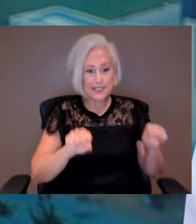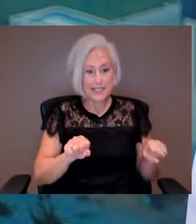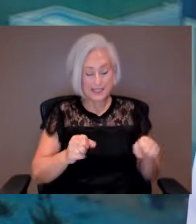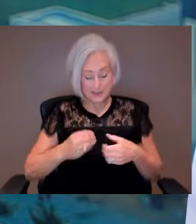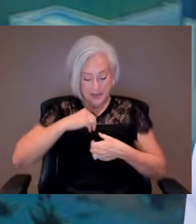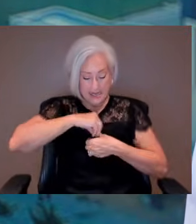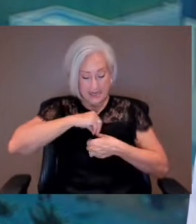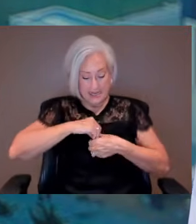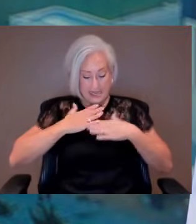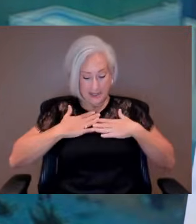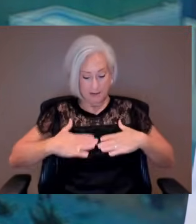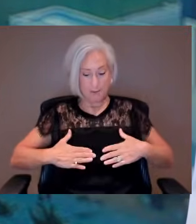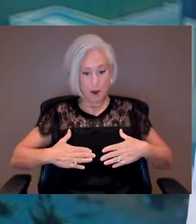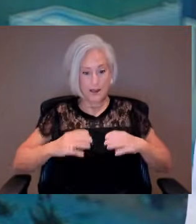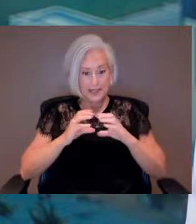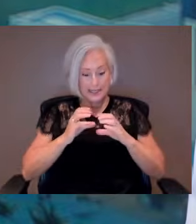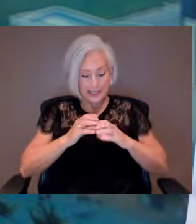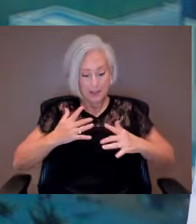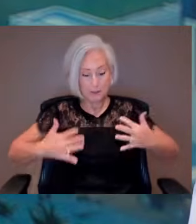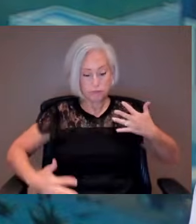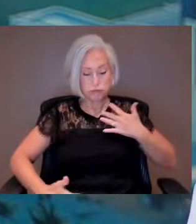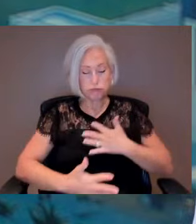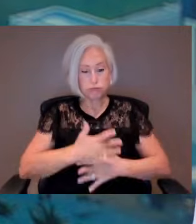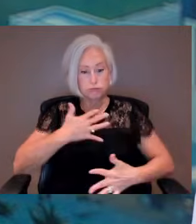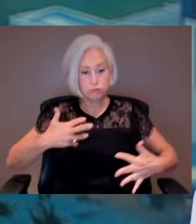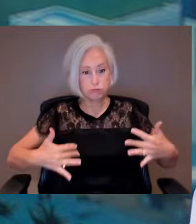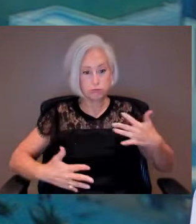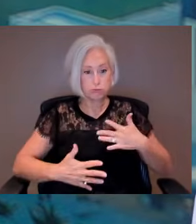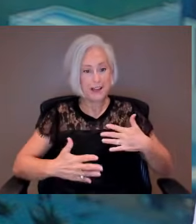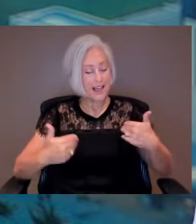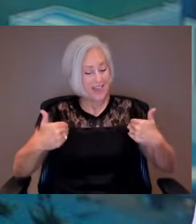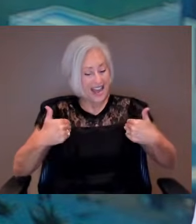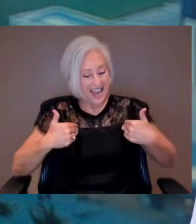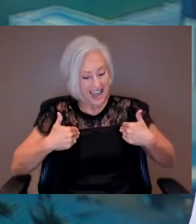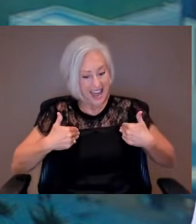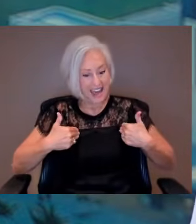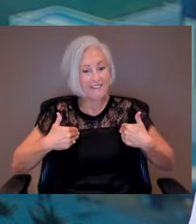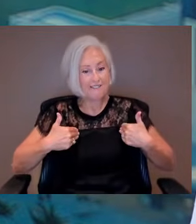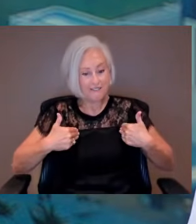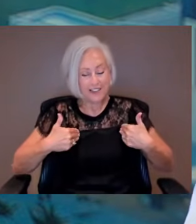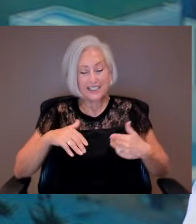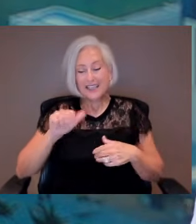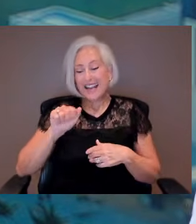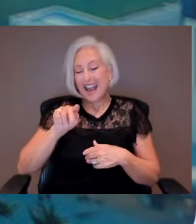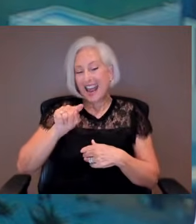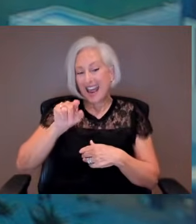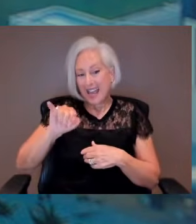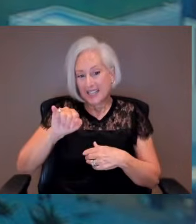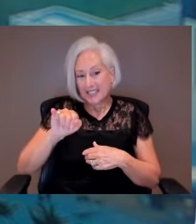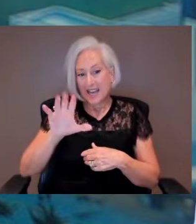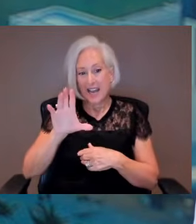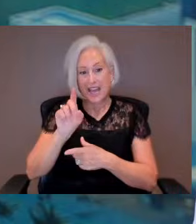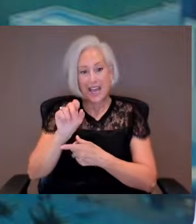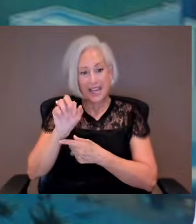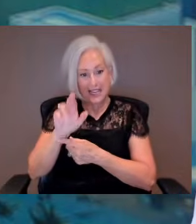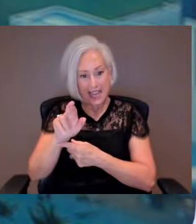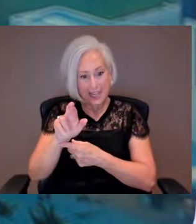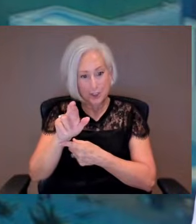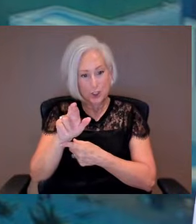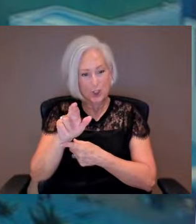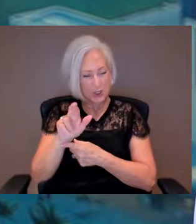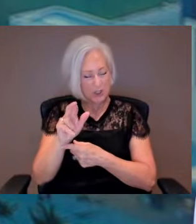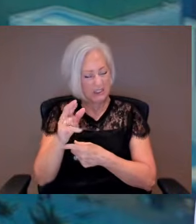properties. And so because we know about this, these immunotherapy medicines, essentially,